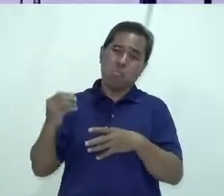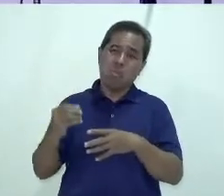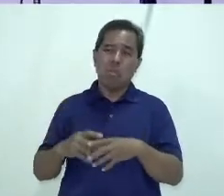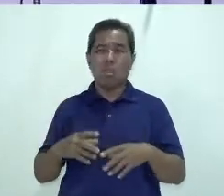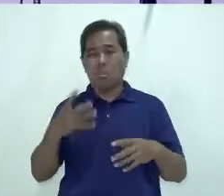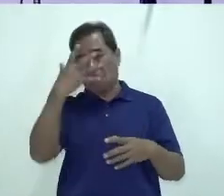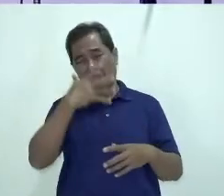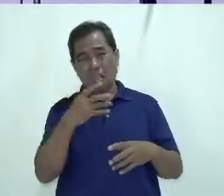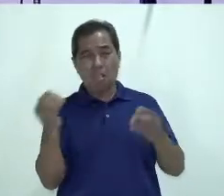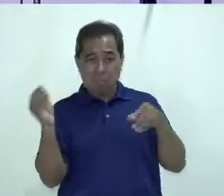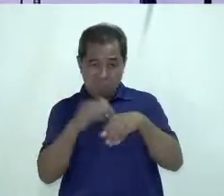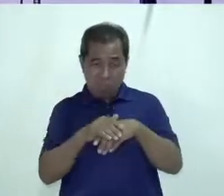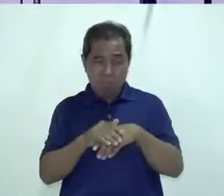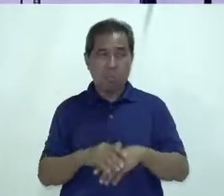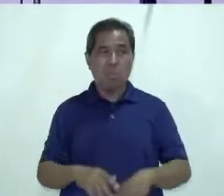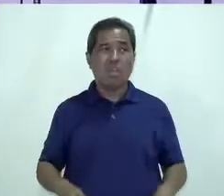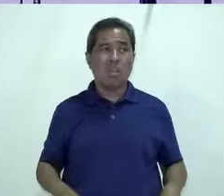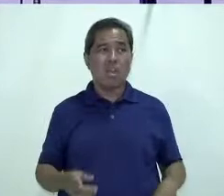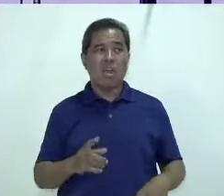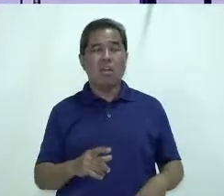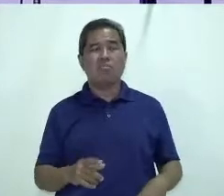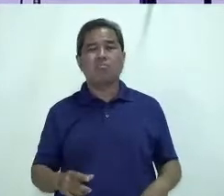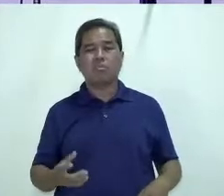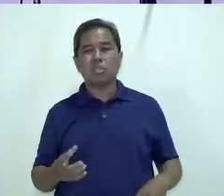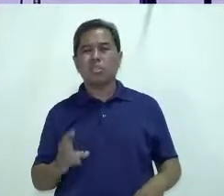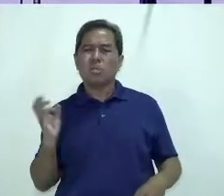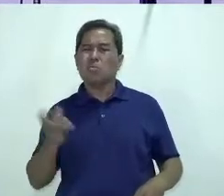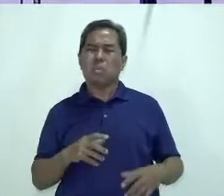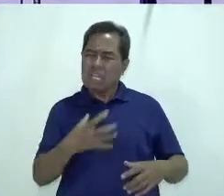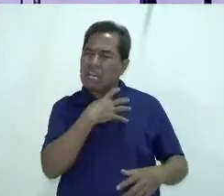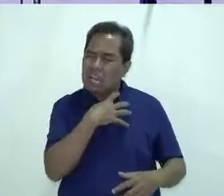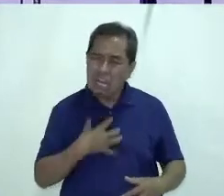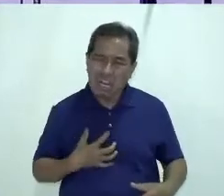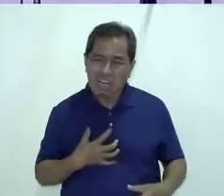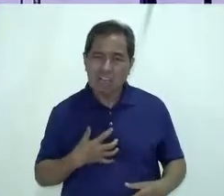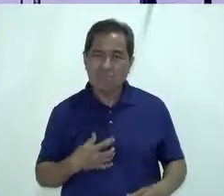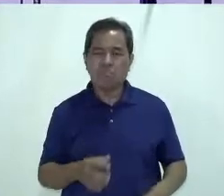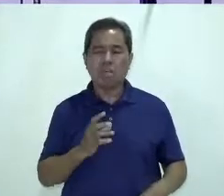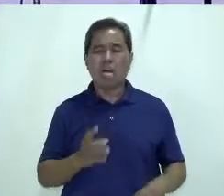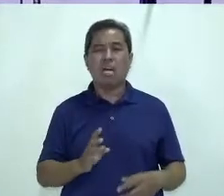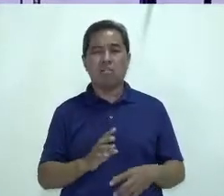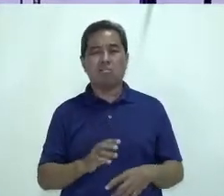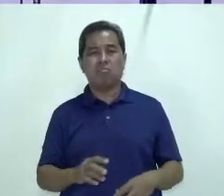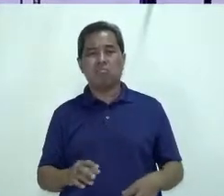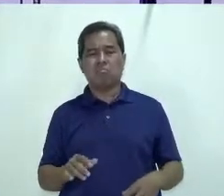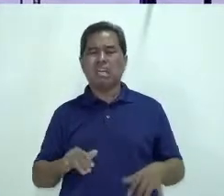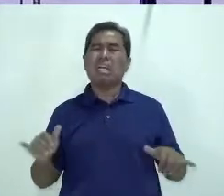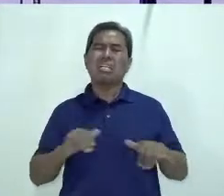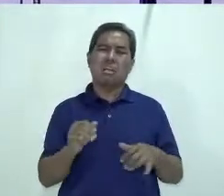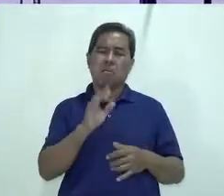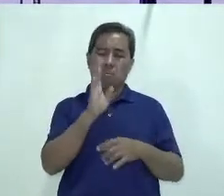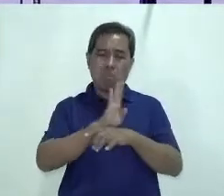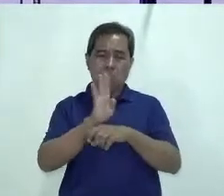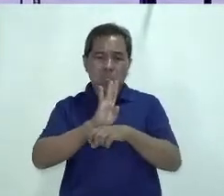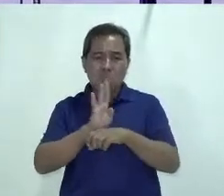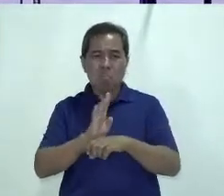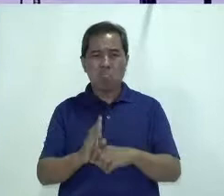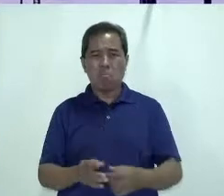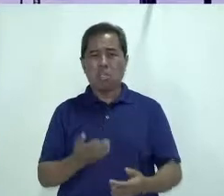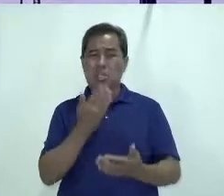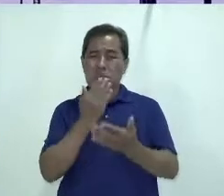do? The natural response is to complain. Once my business was doing well and now it's not. And the natural response is to